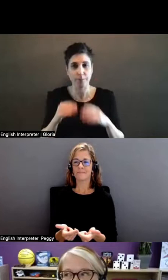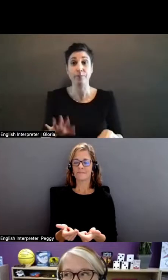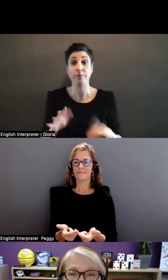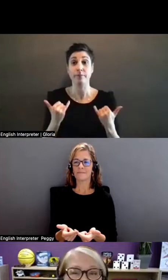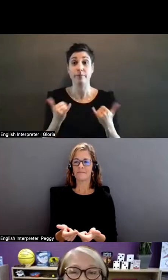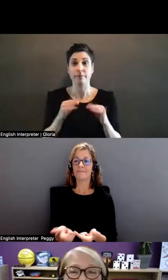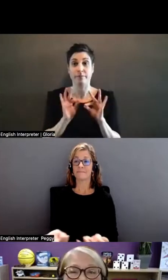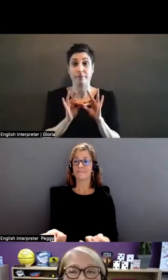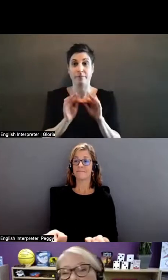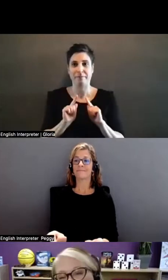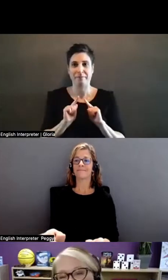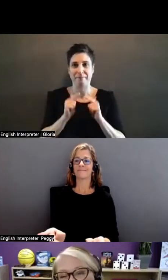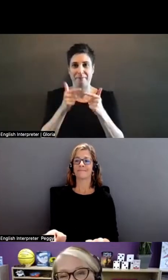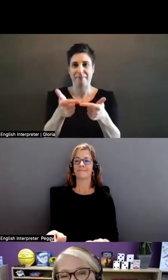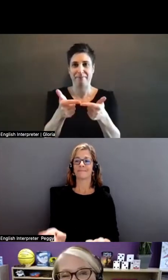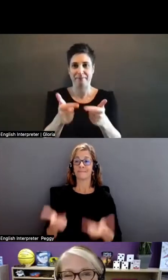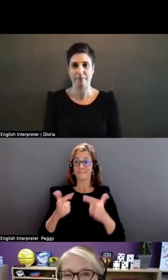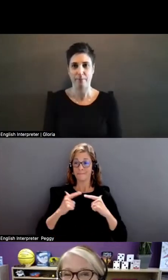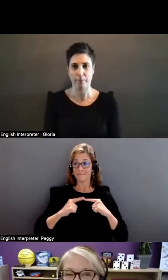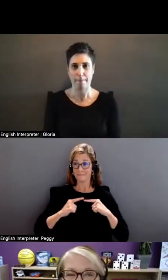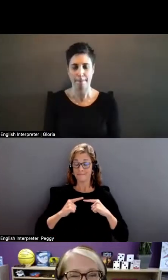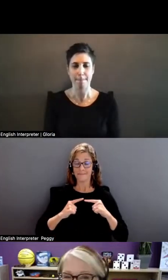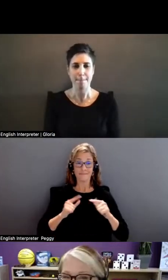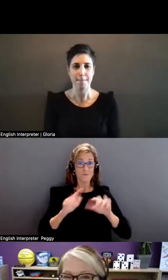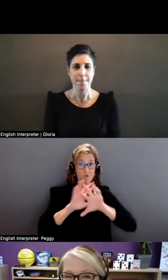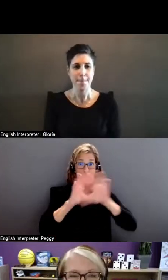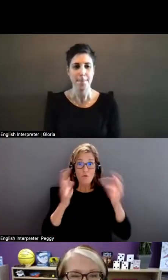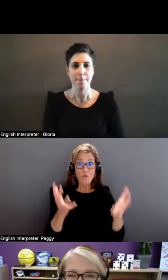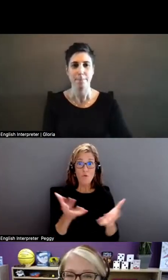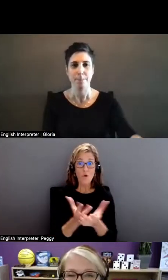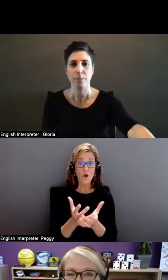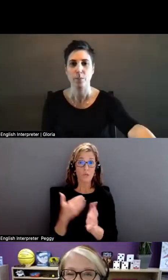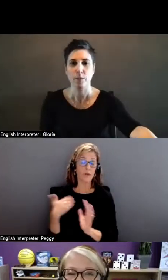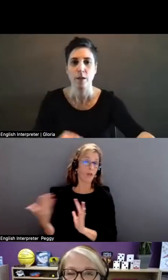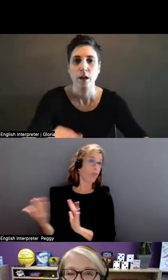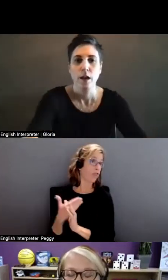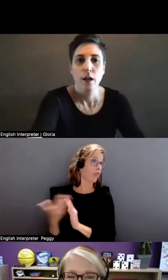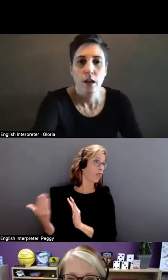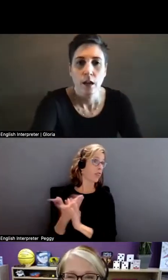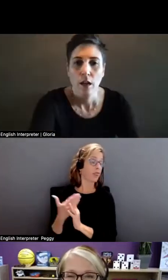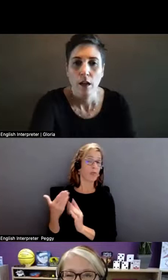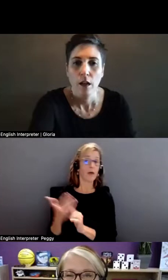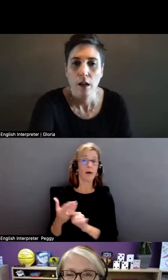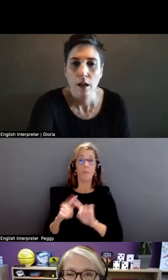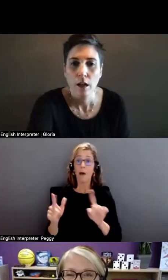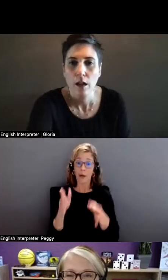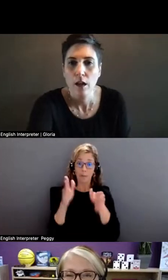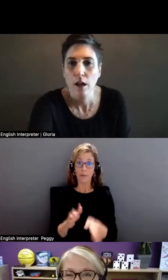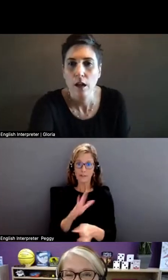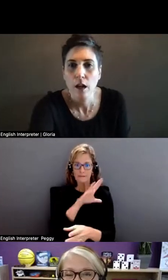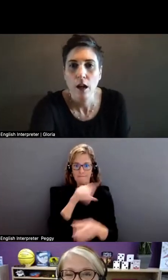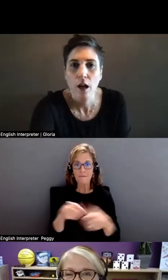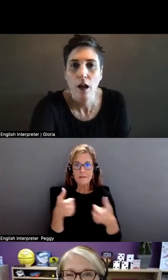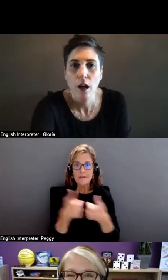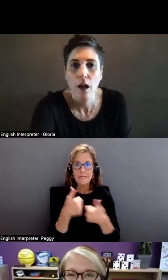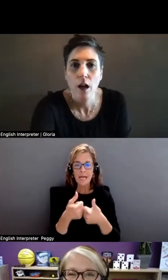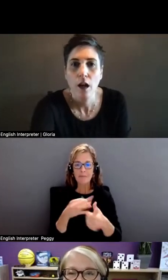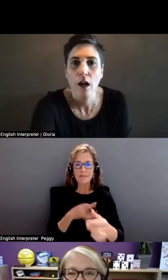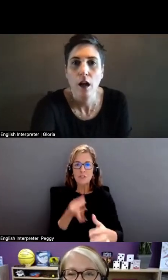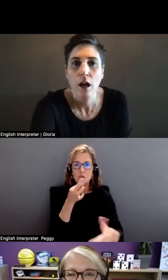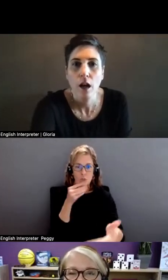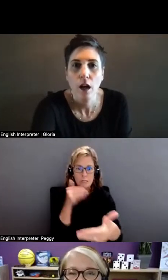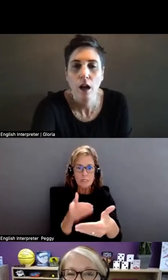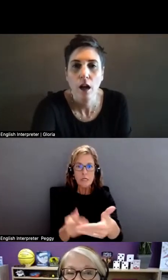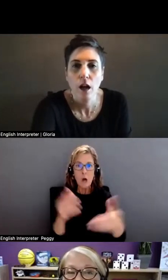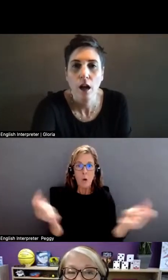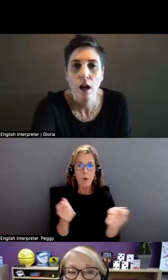a world full of distractions, but you wouldn't know it looking at a gamer who is only a few moves away from winning.